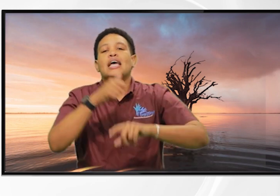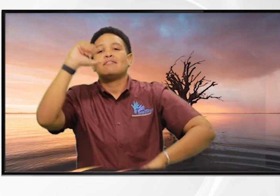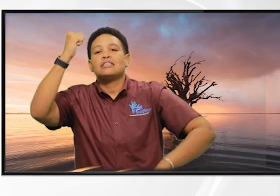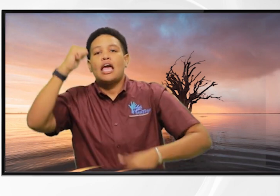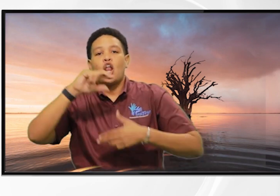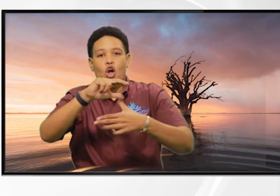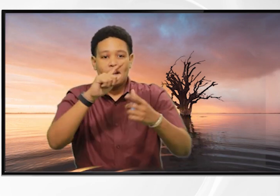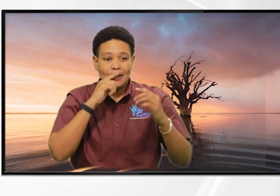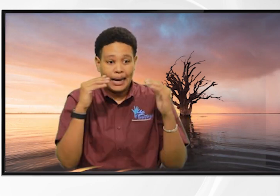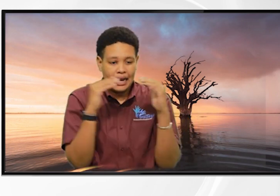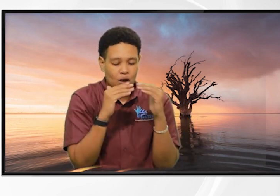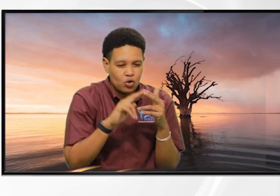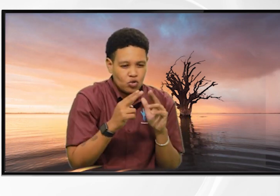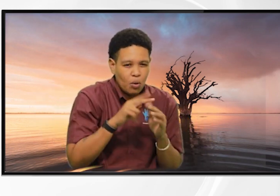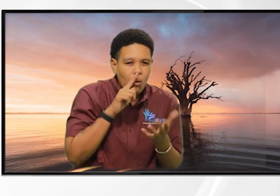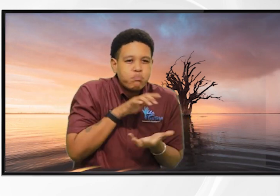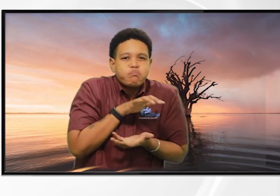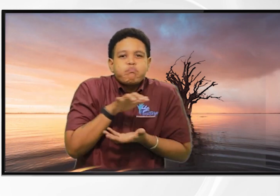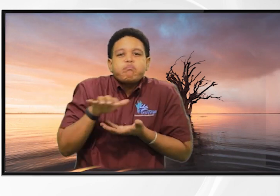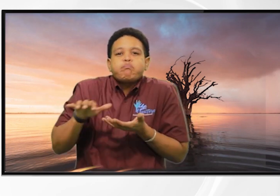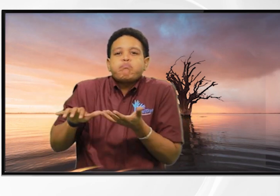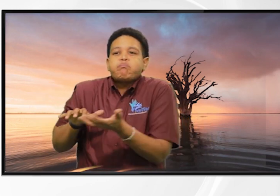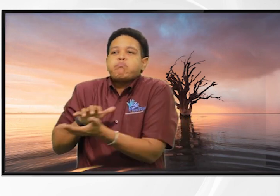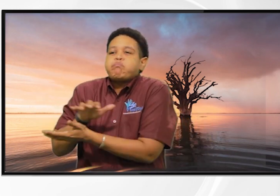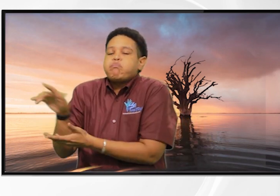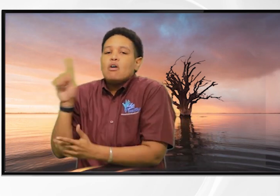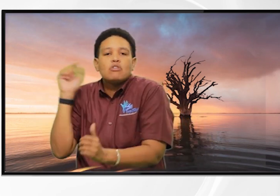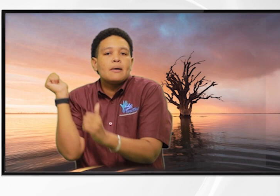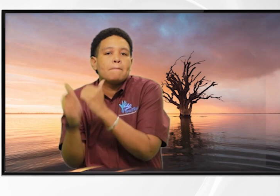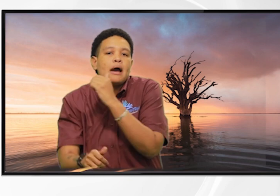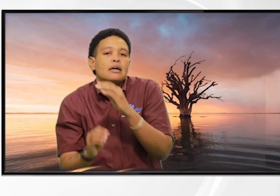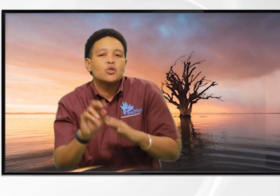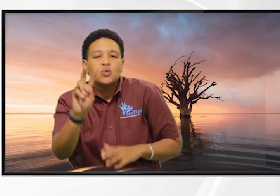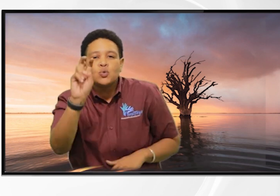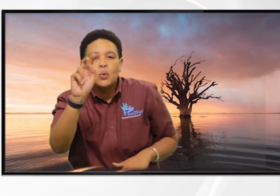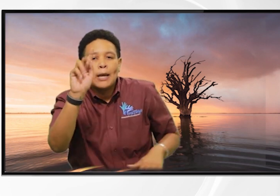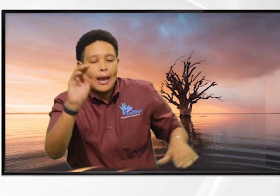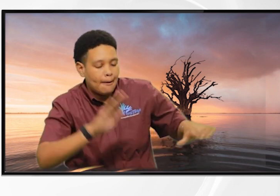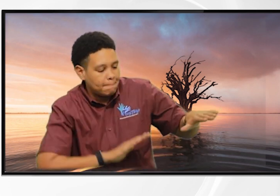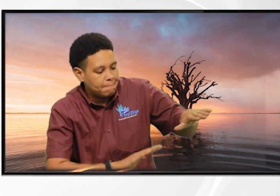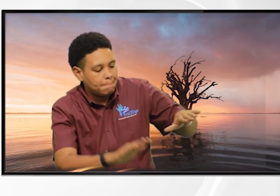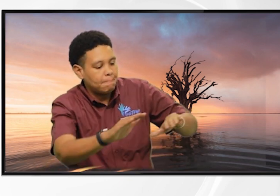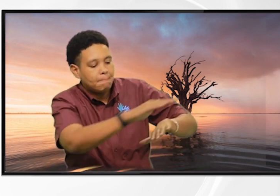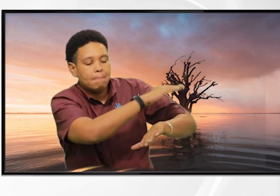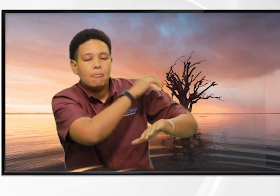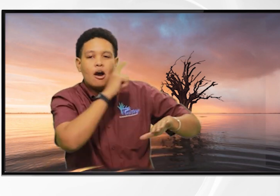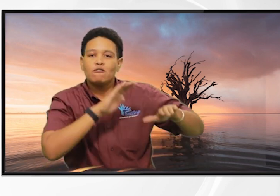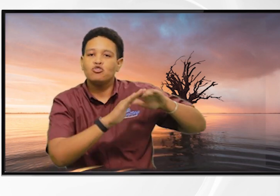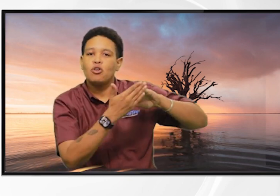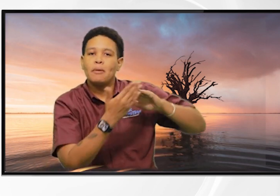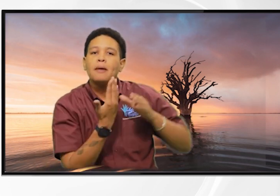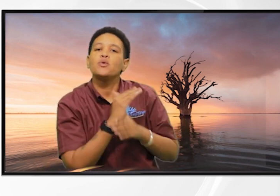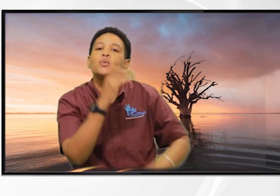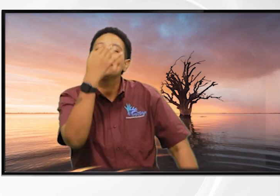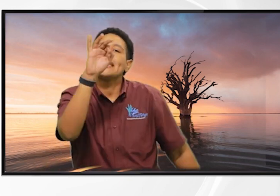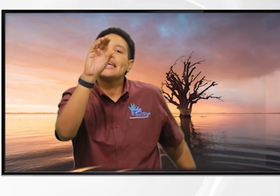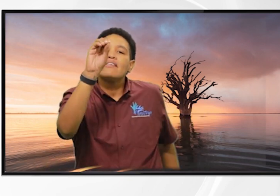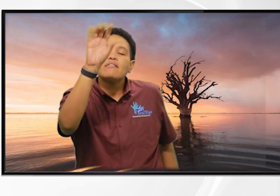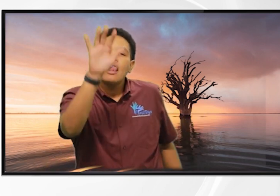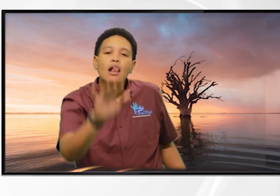an equal number of tropical storms have passed within 200 kilometers of Jamaica between 1950